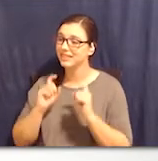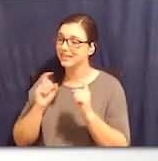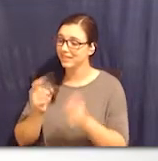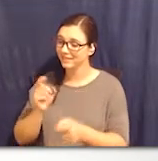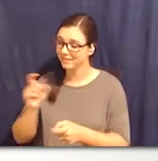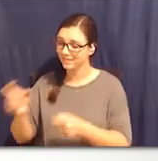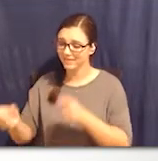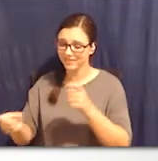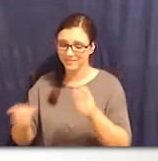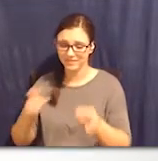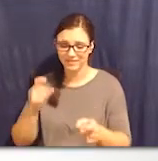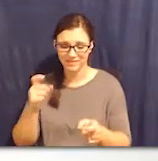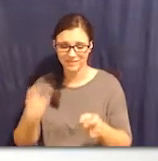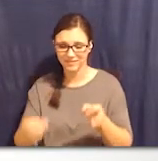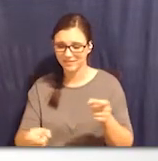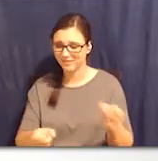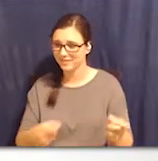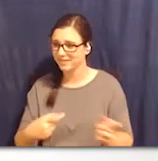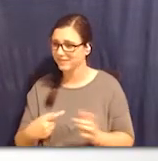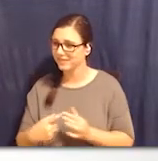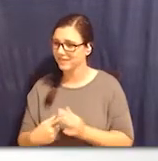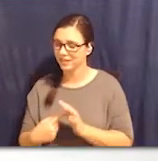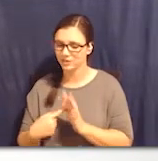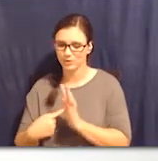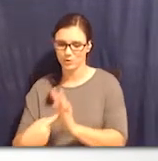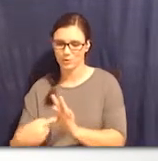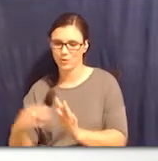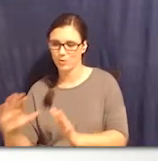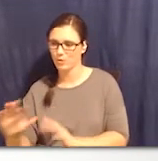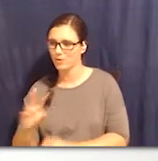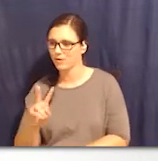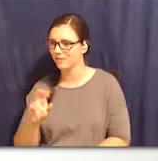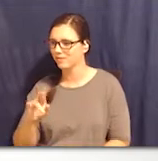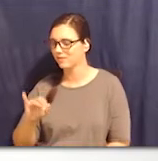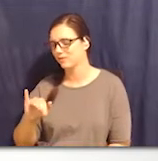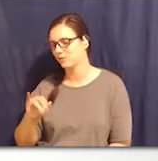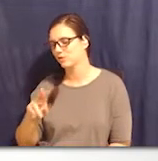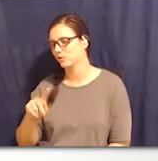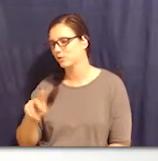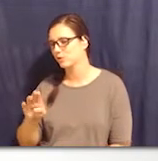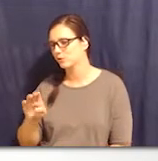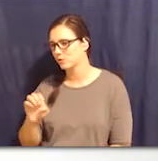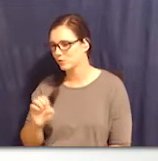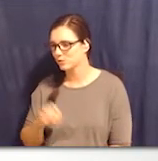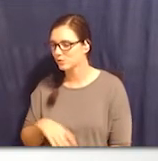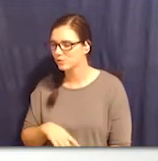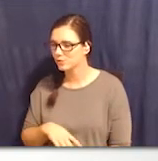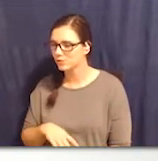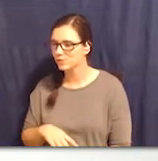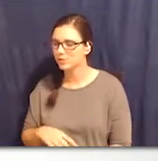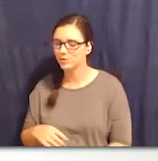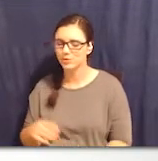Place gifts in their hands to bring out their virtue,